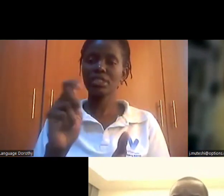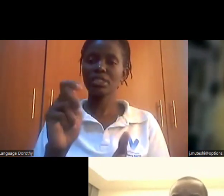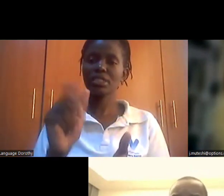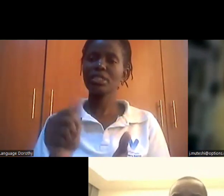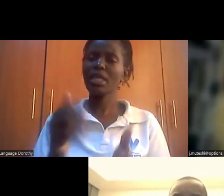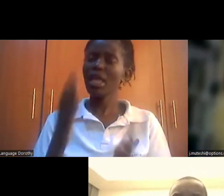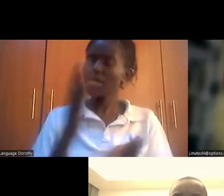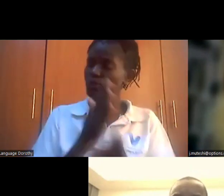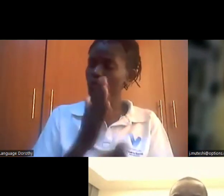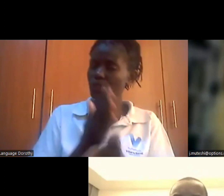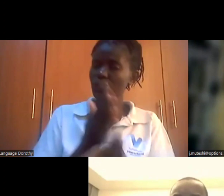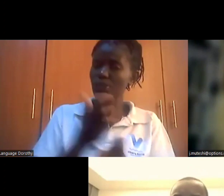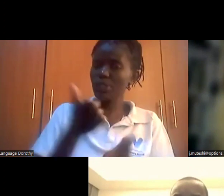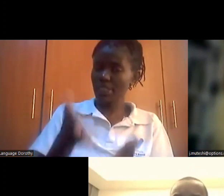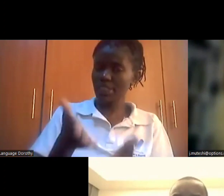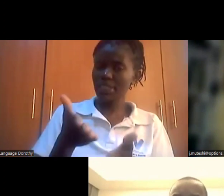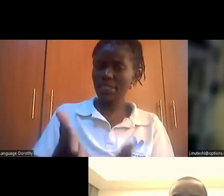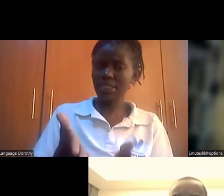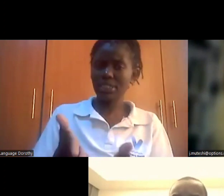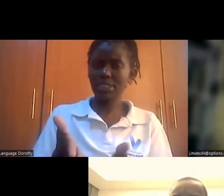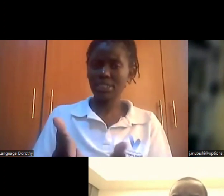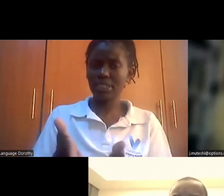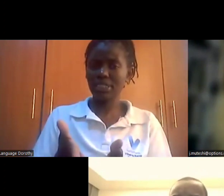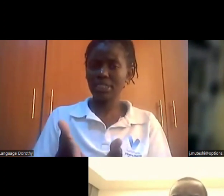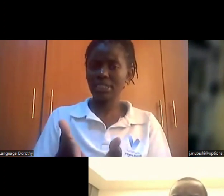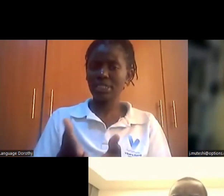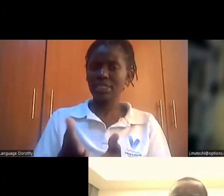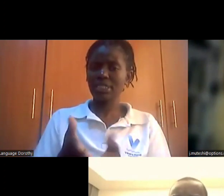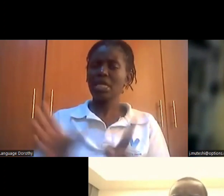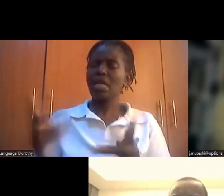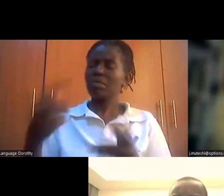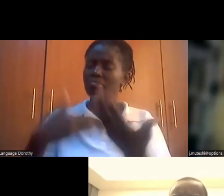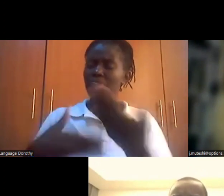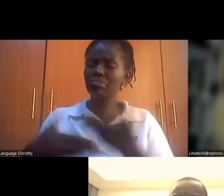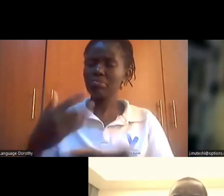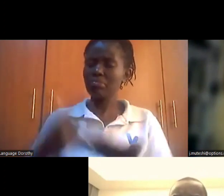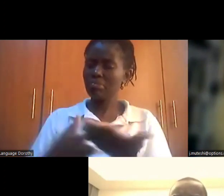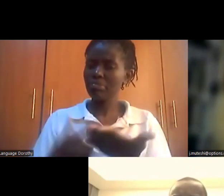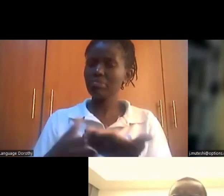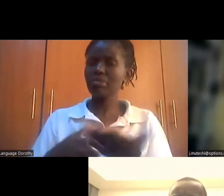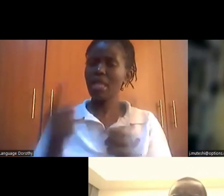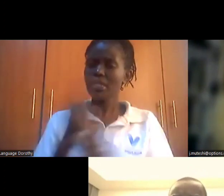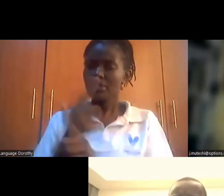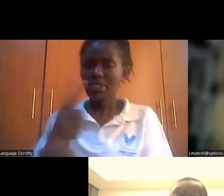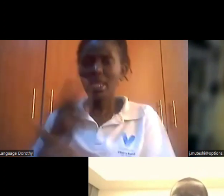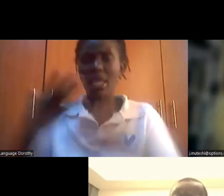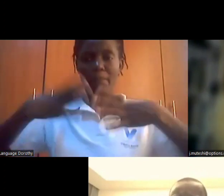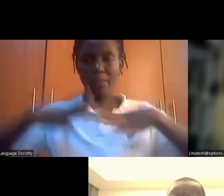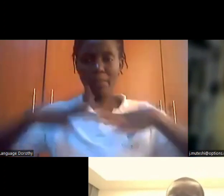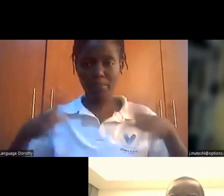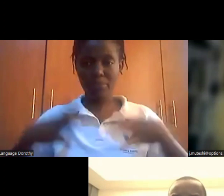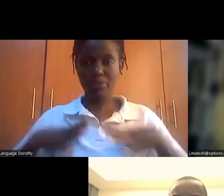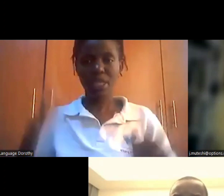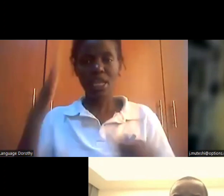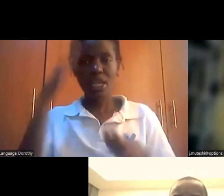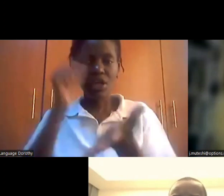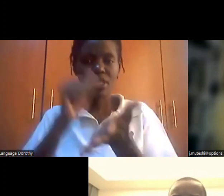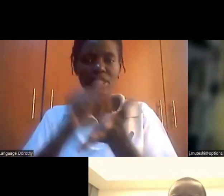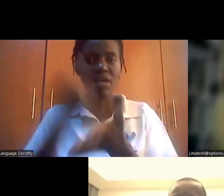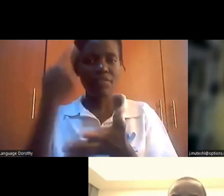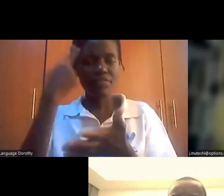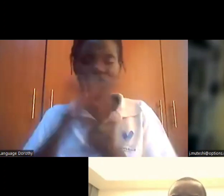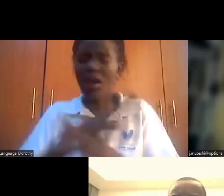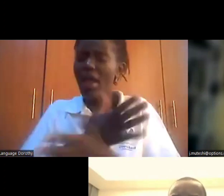very stakeholder-rich engagement. So we know that for anything to be taken in form of